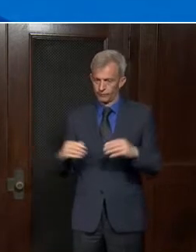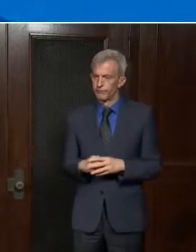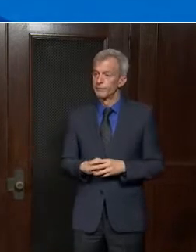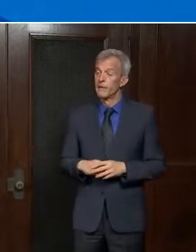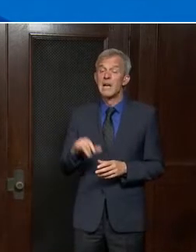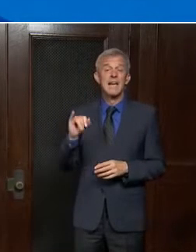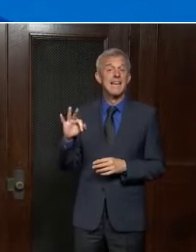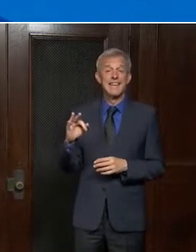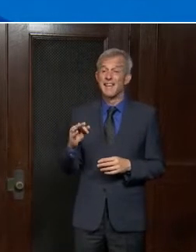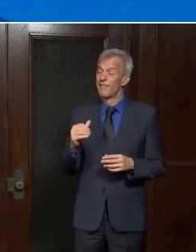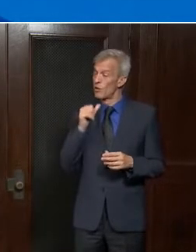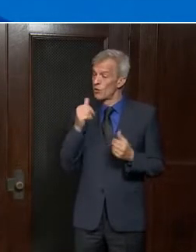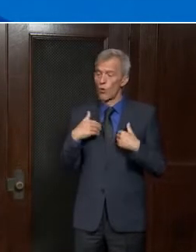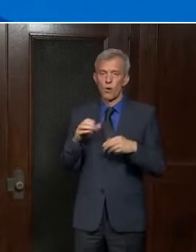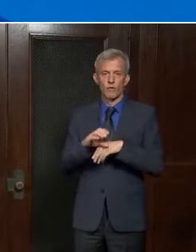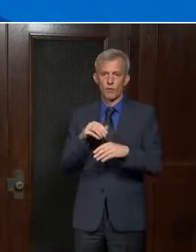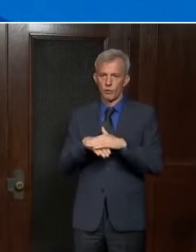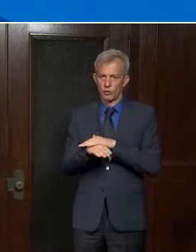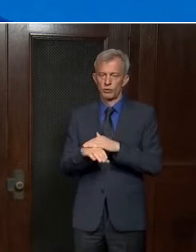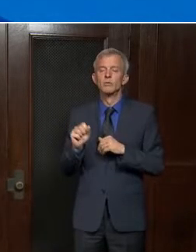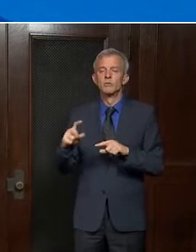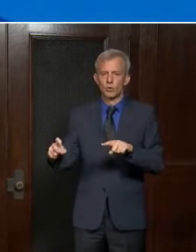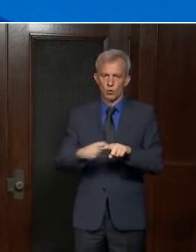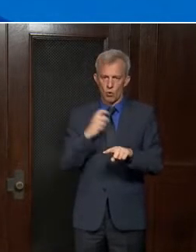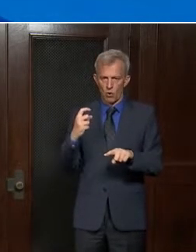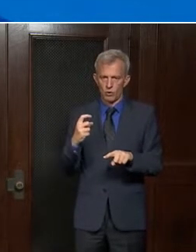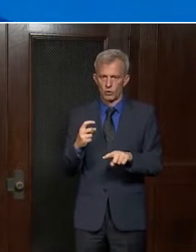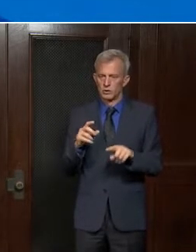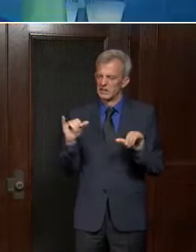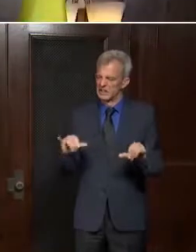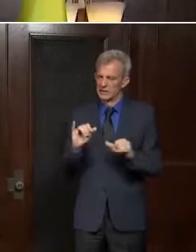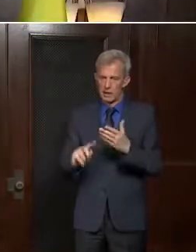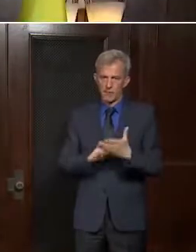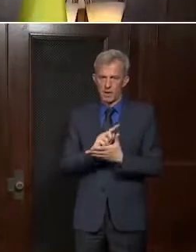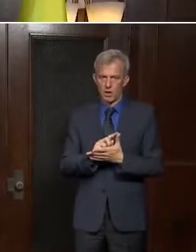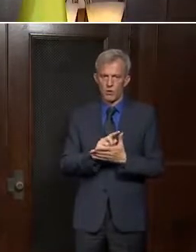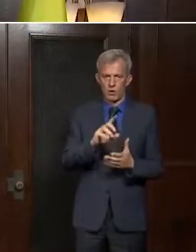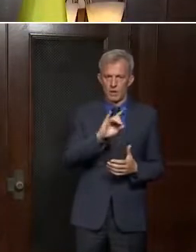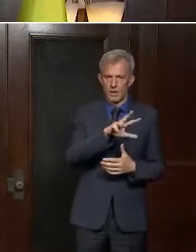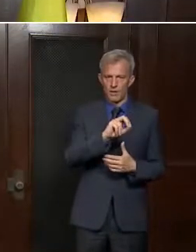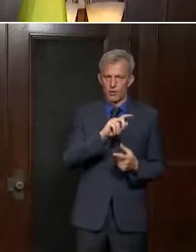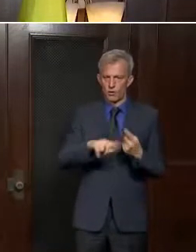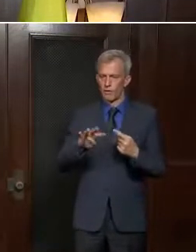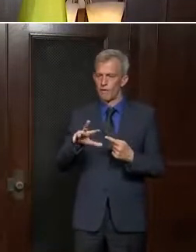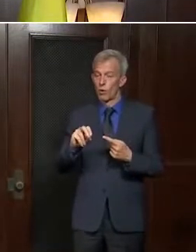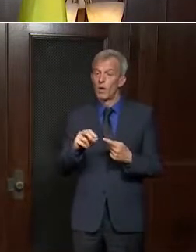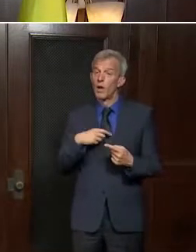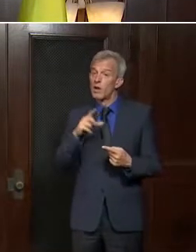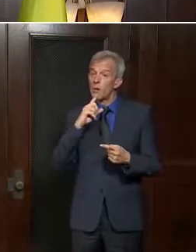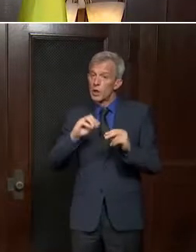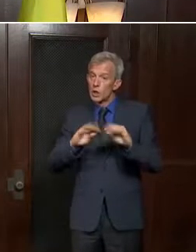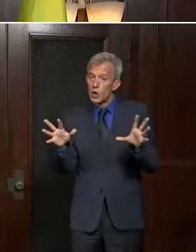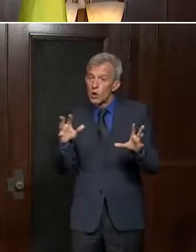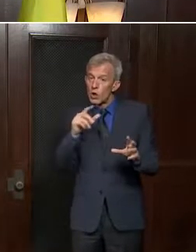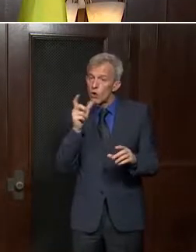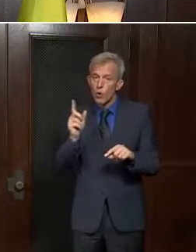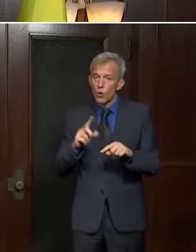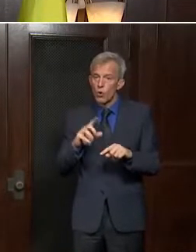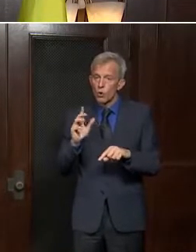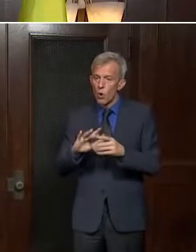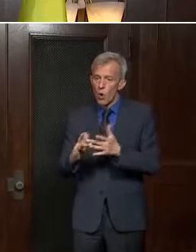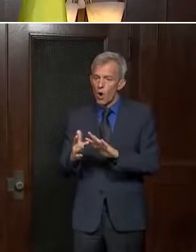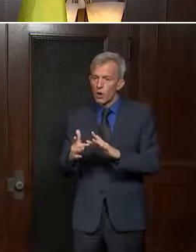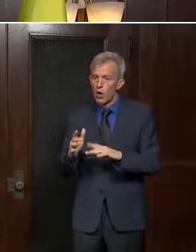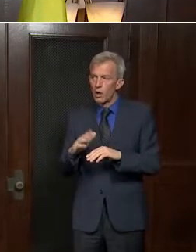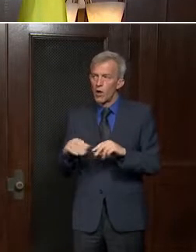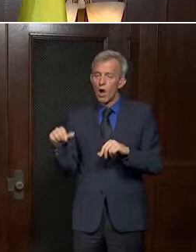don't have access to the internet, you can call in those same hours. And I want to be clear, you can't go online other